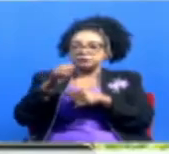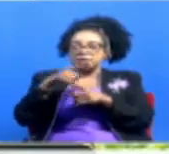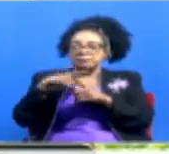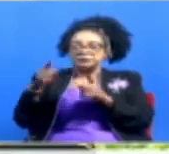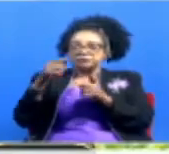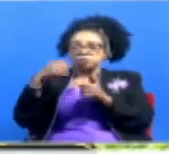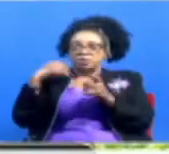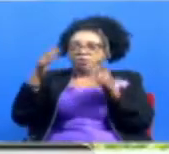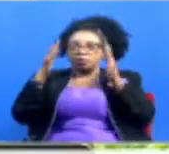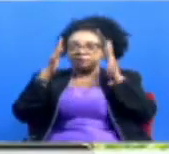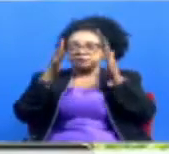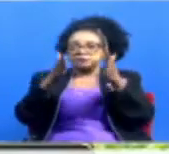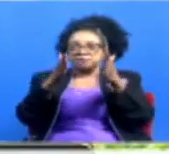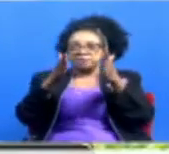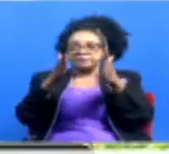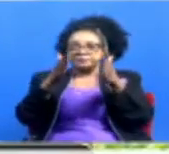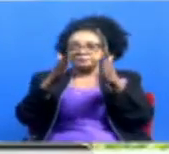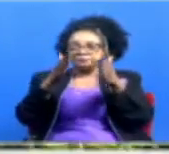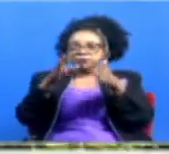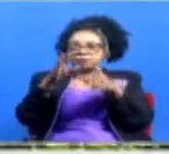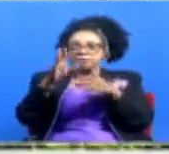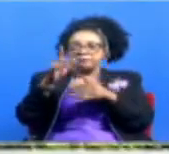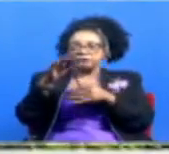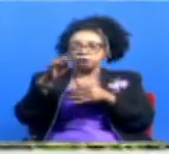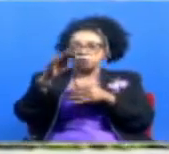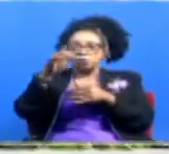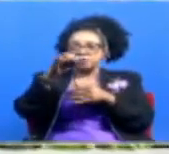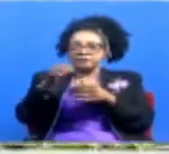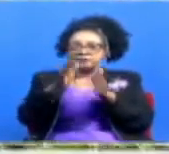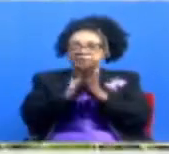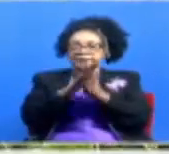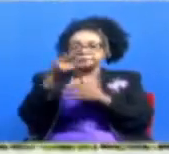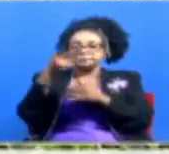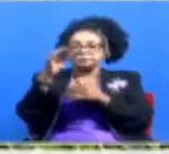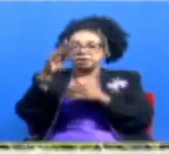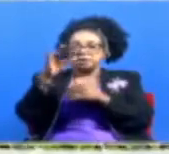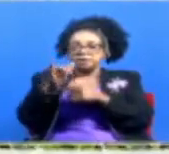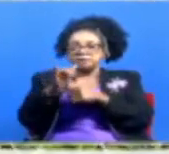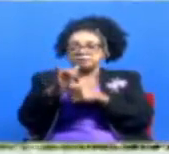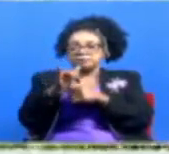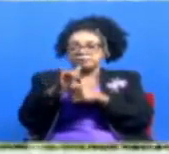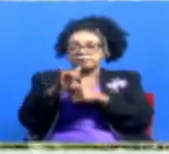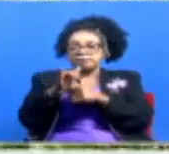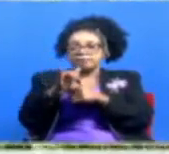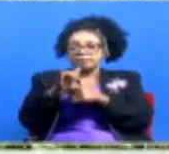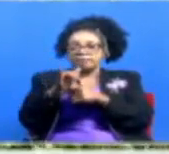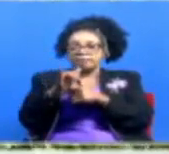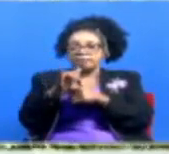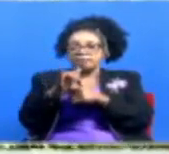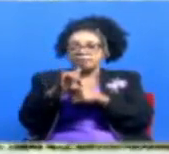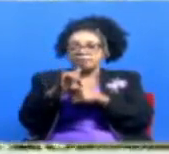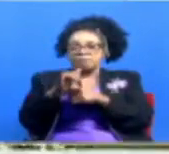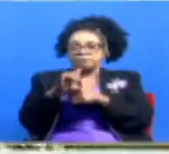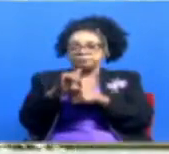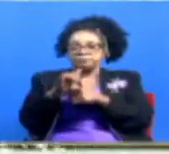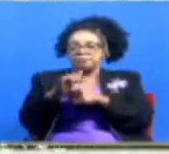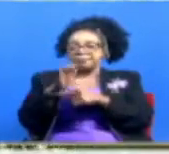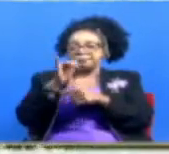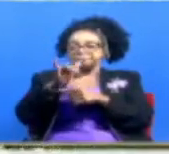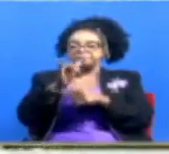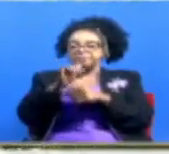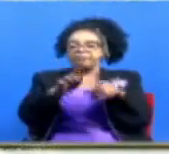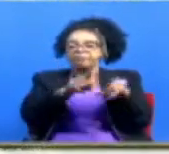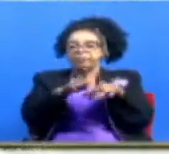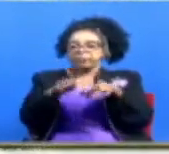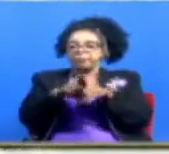more concentrated on beeswax and honey. In bees already aware that we're here. Although Wonderbee possesses a number of beehives, it